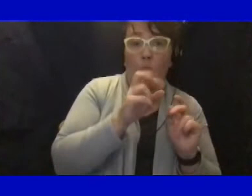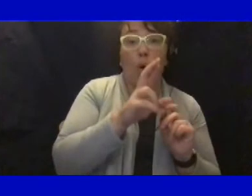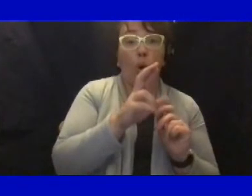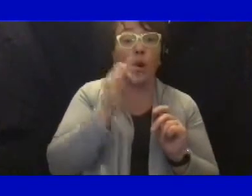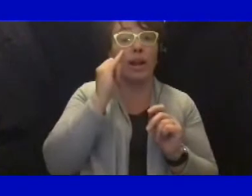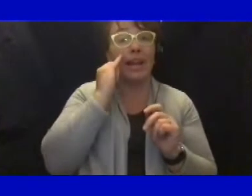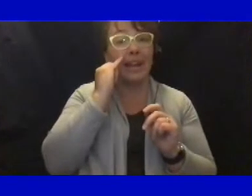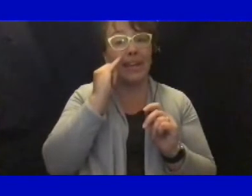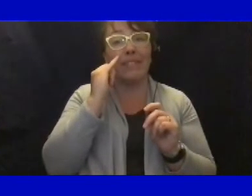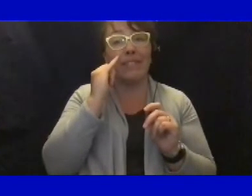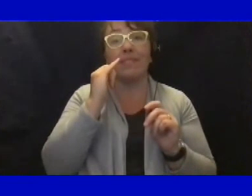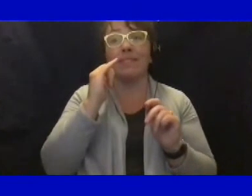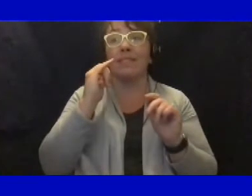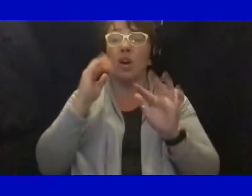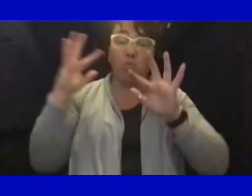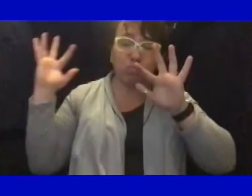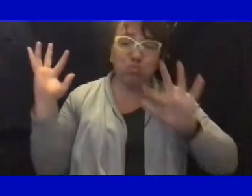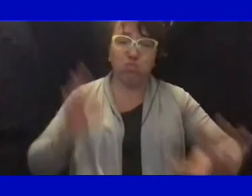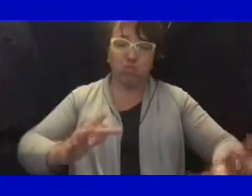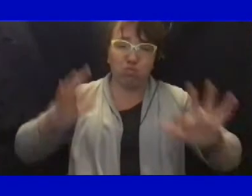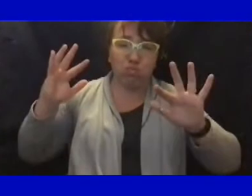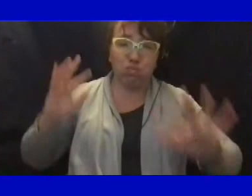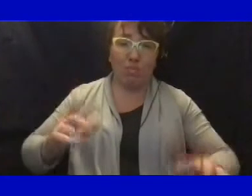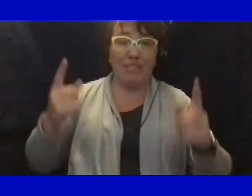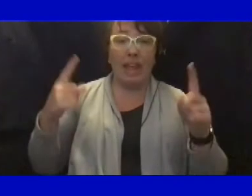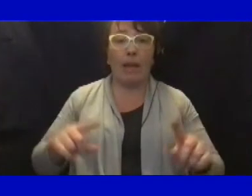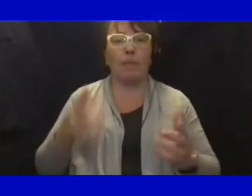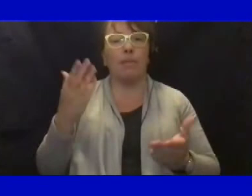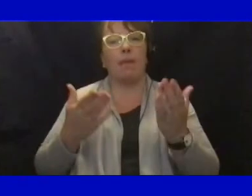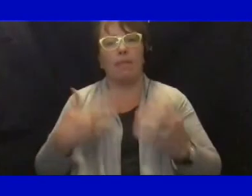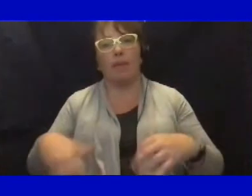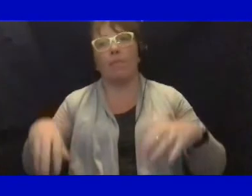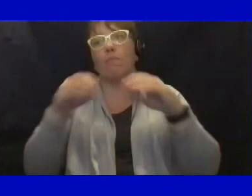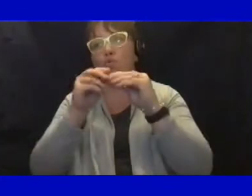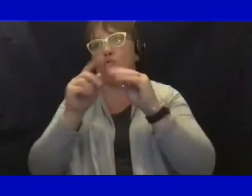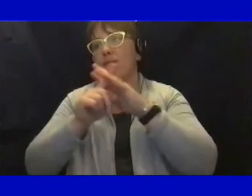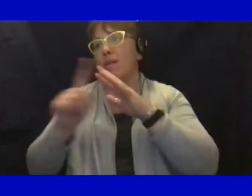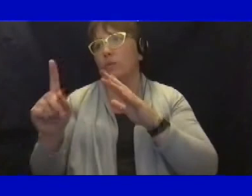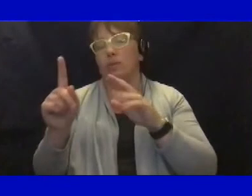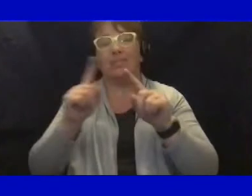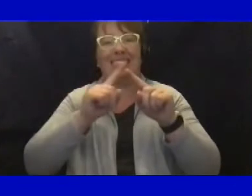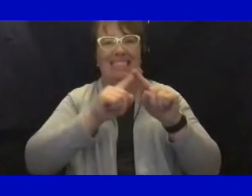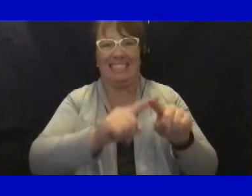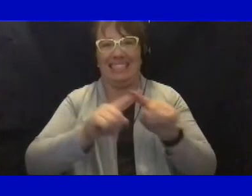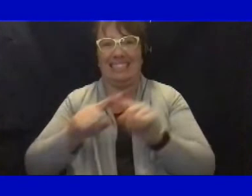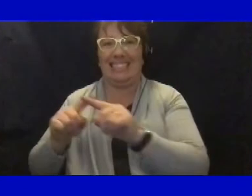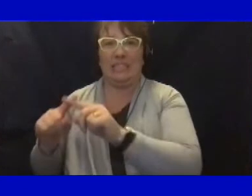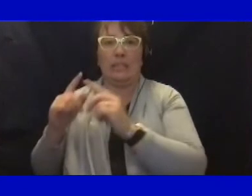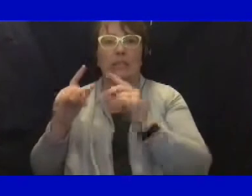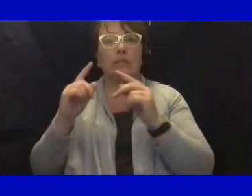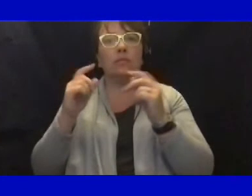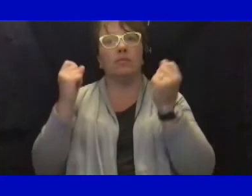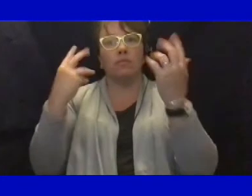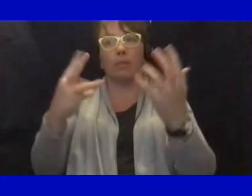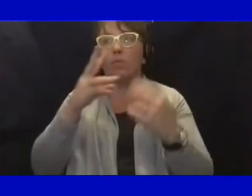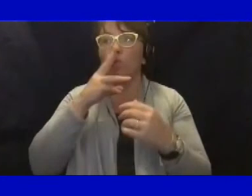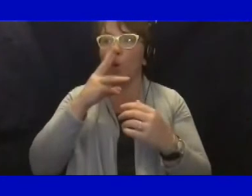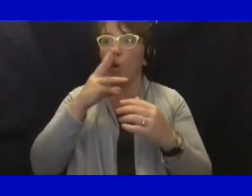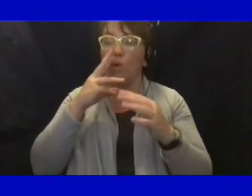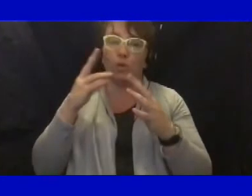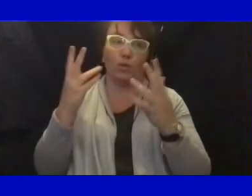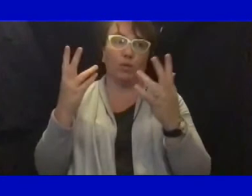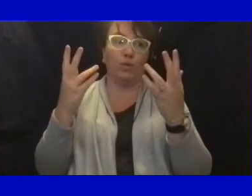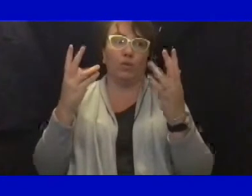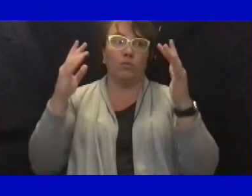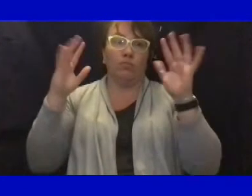areas. If we have a large storm, we might need to evacuate more. And so please know that we're really focused on trying to get the right people